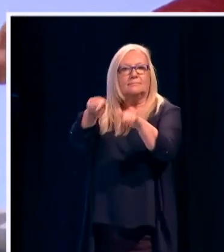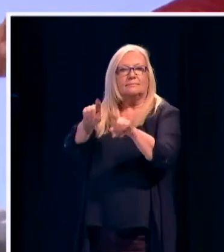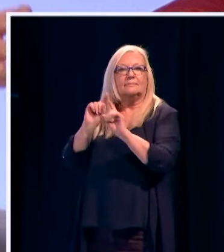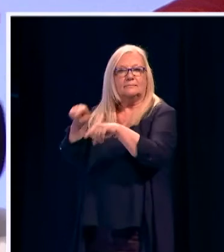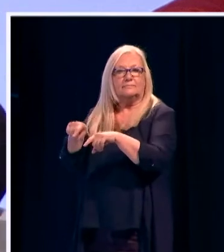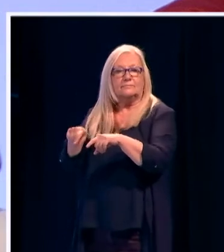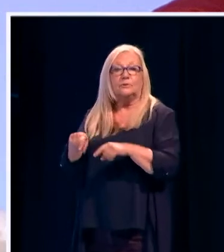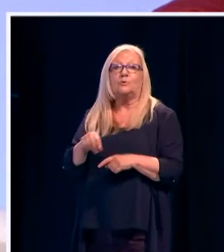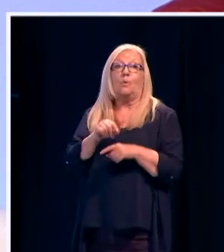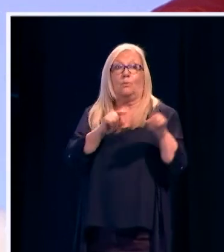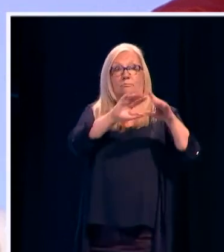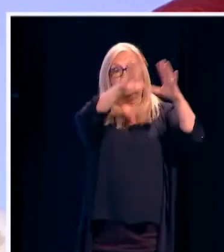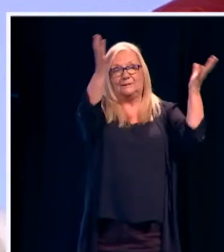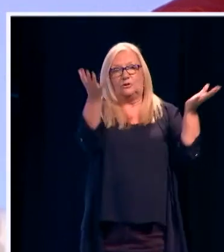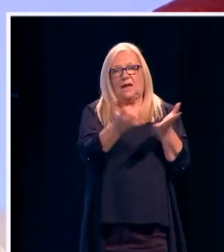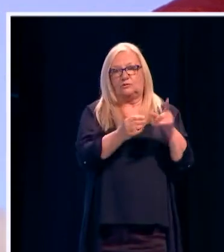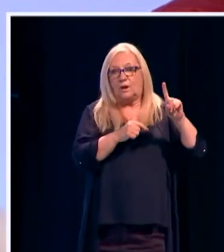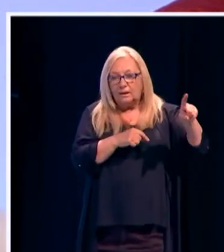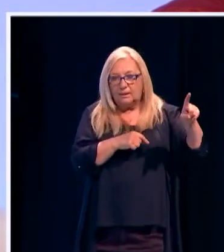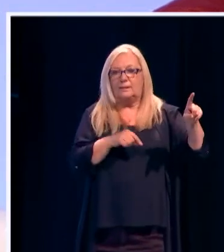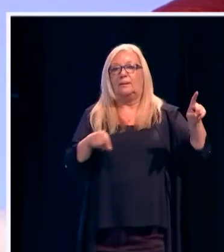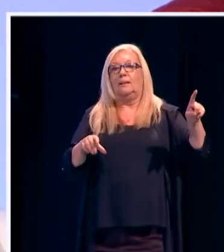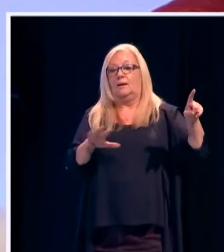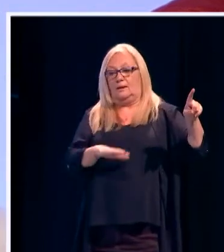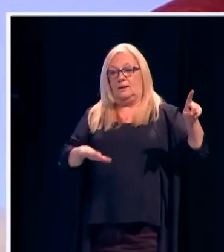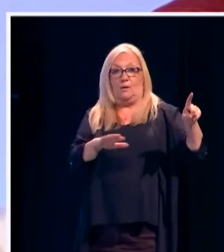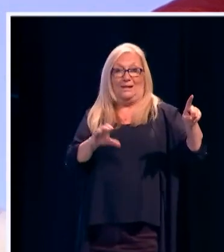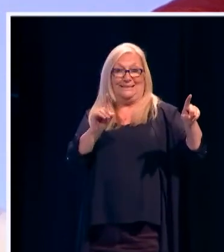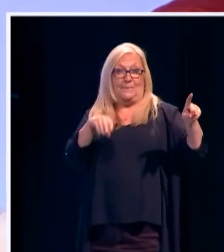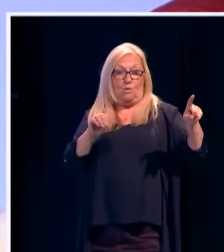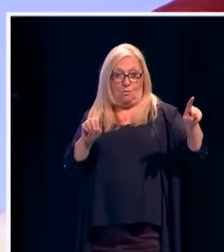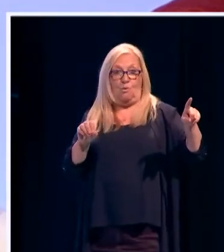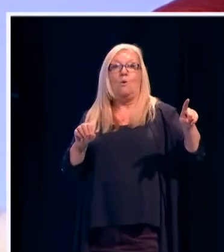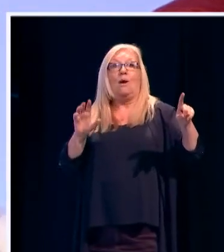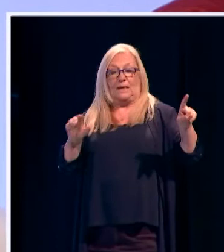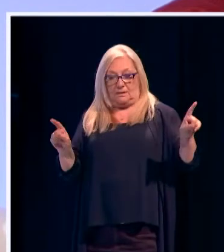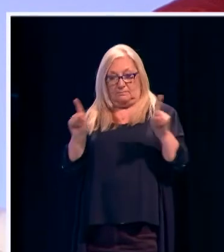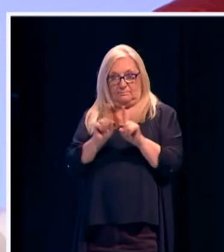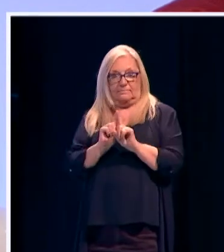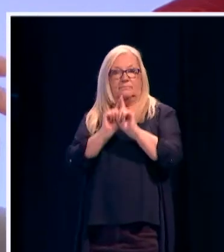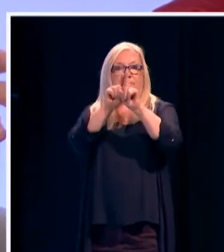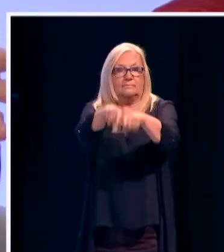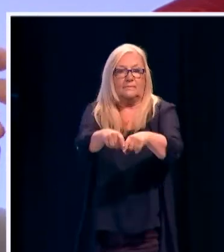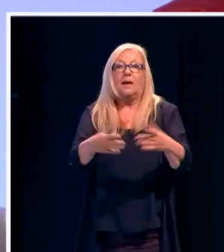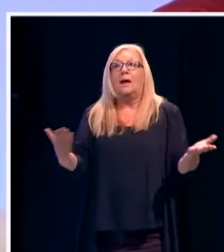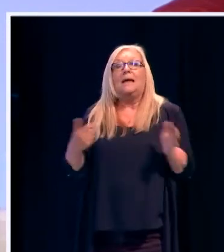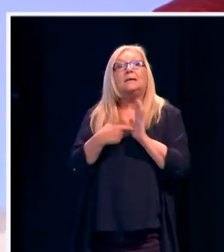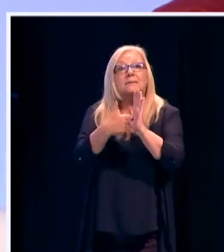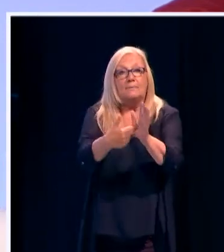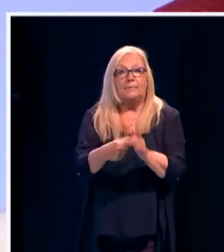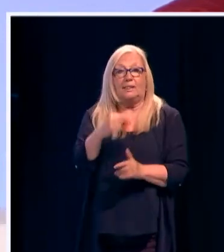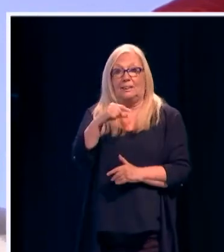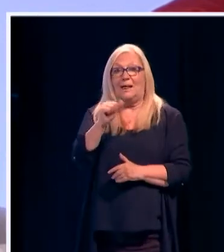NGOs and DPO together in humanitarian situations. I mean Gaza,